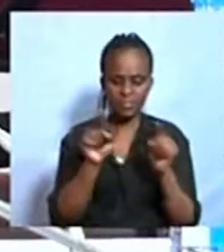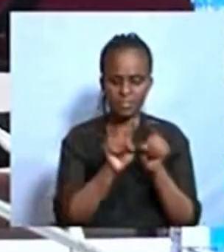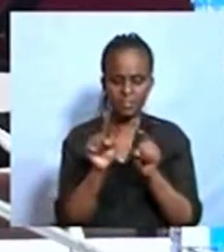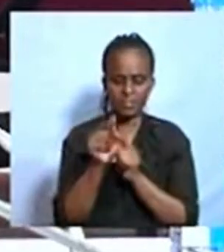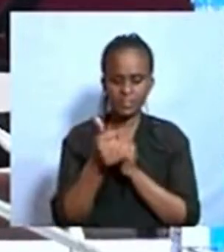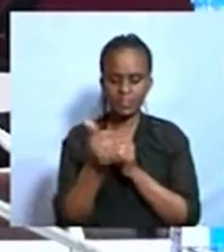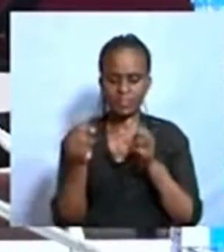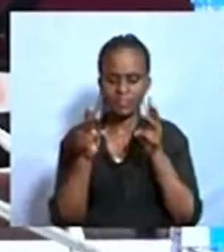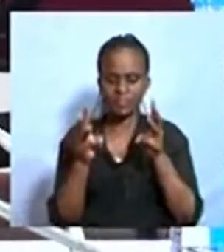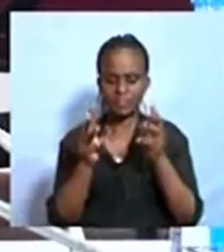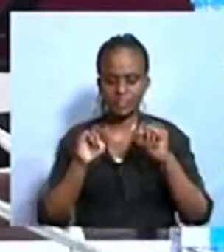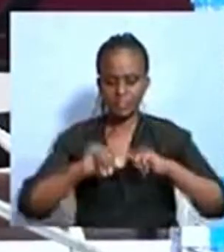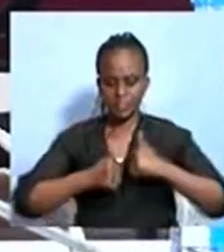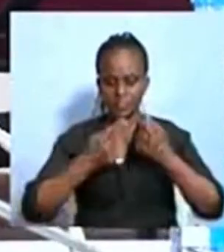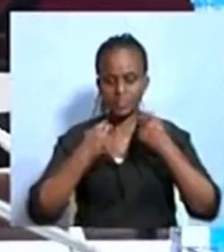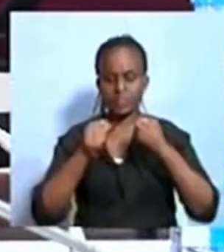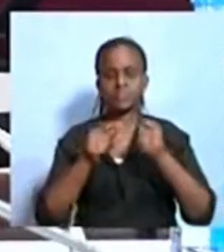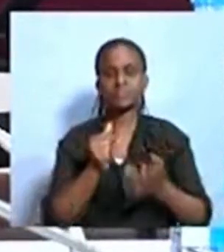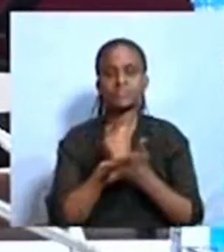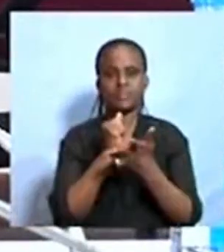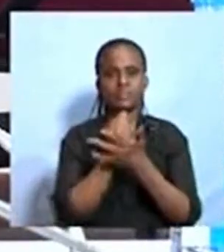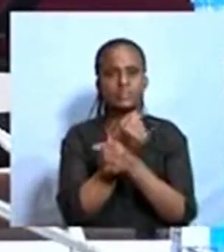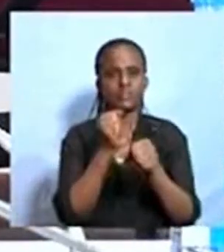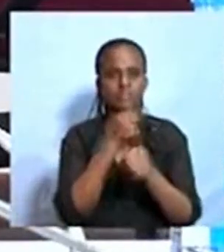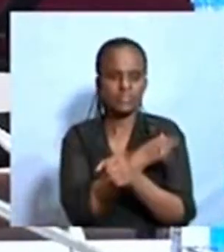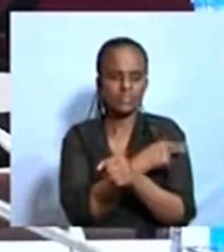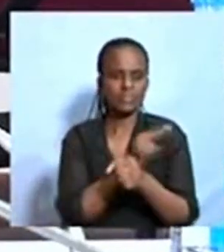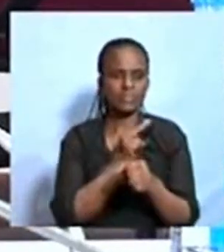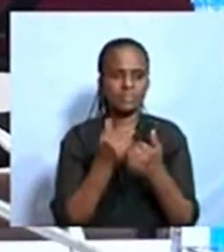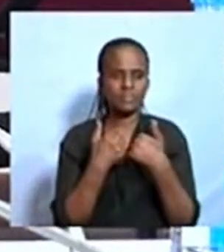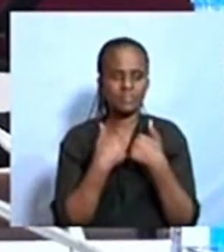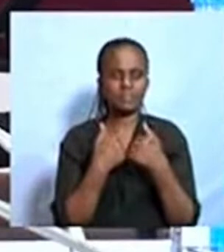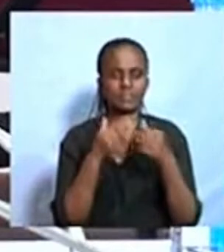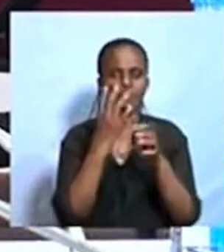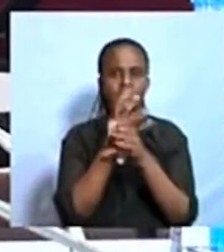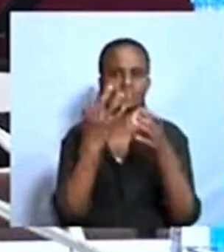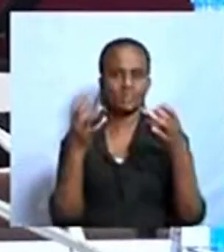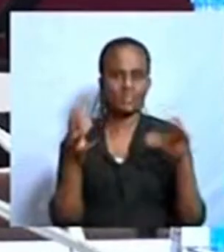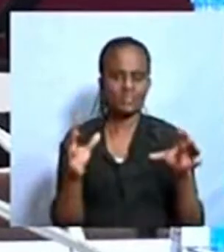another way we'll try and decongest the hospitals that we have here. And Chinsali also.